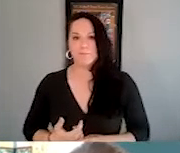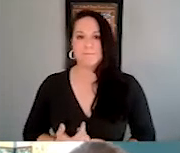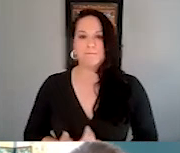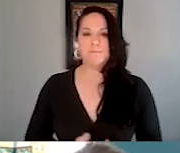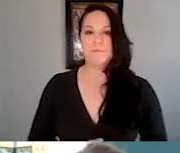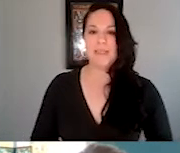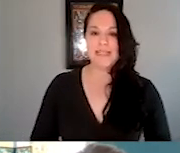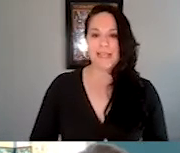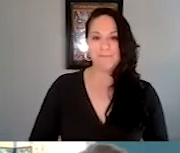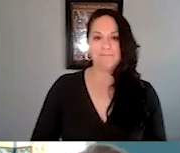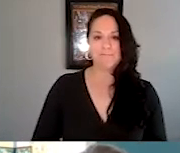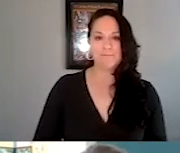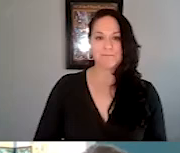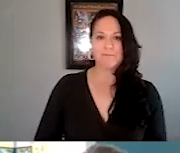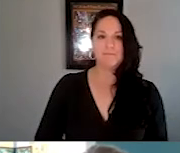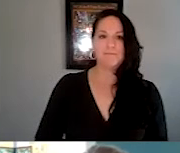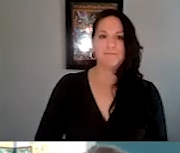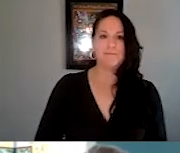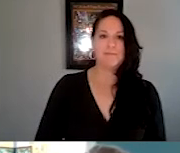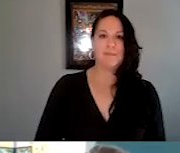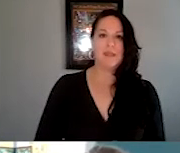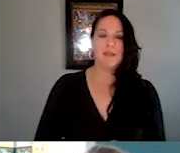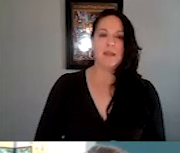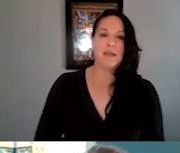well. Next slide.